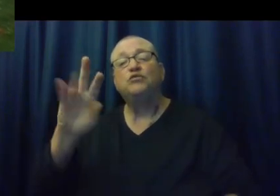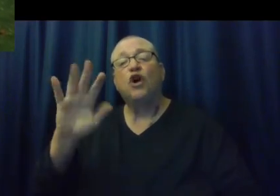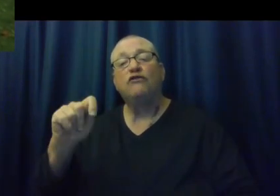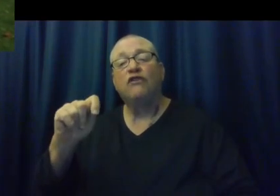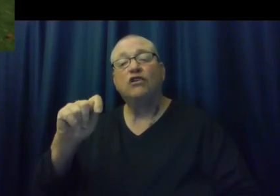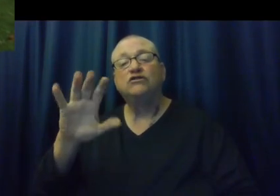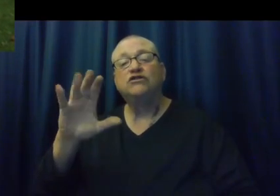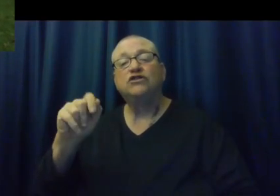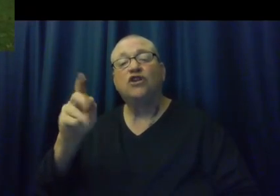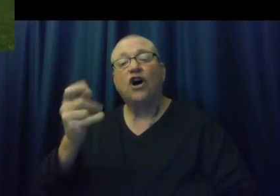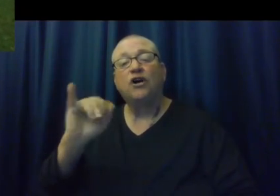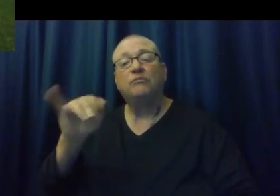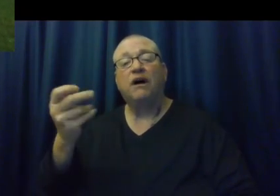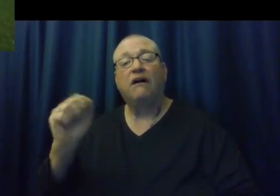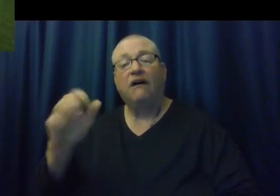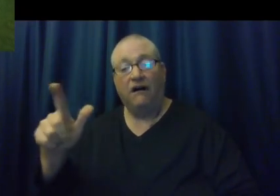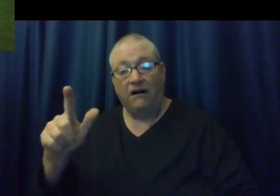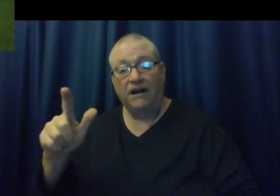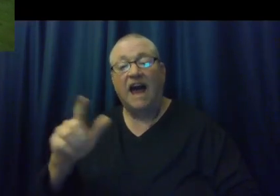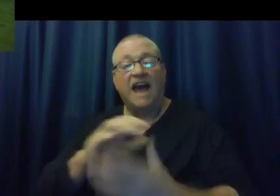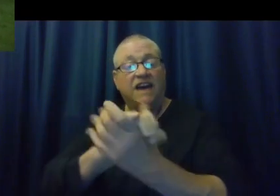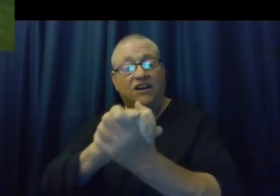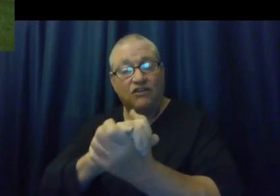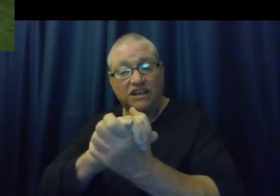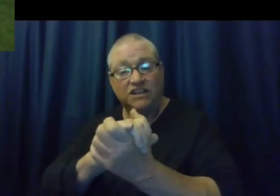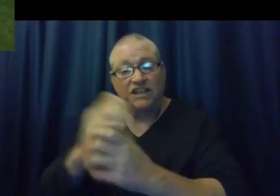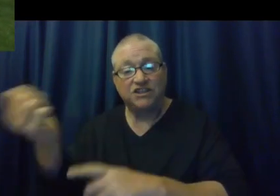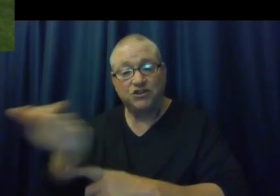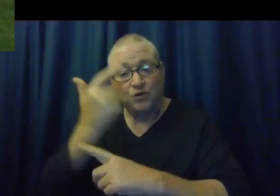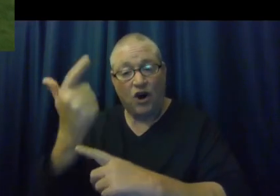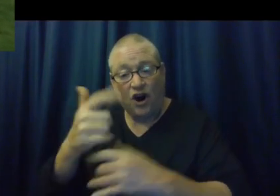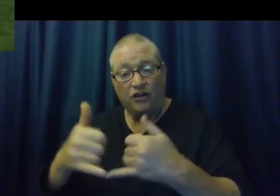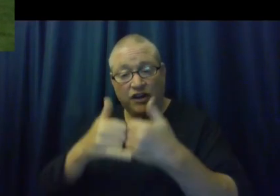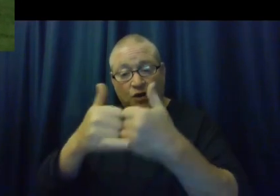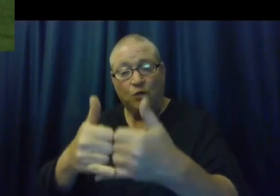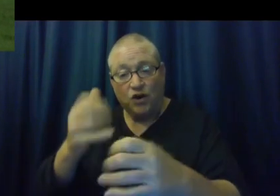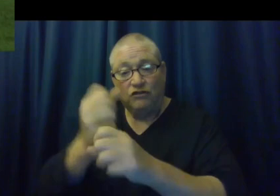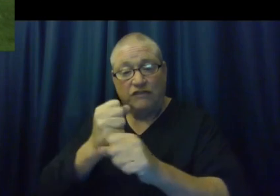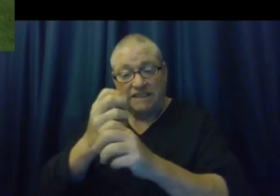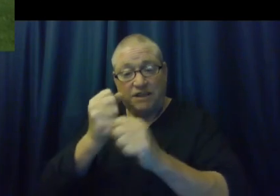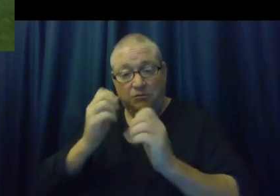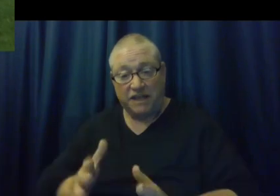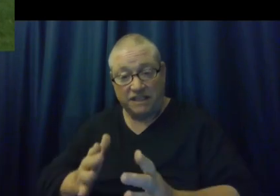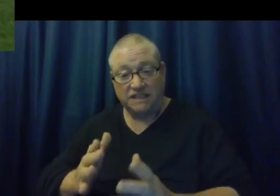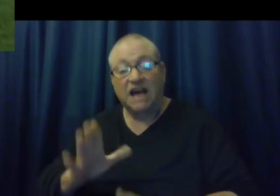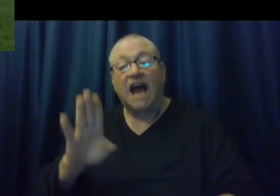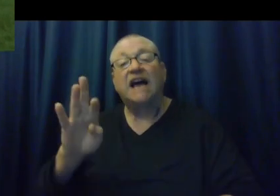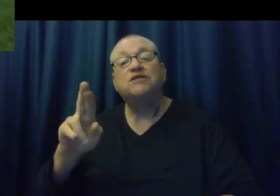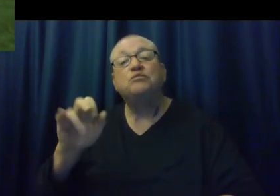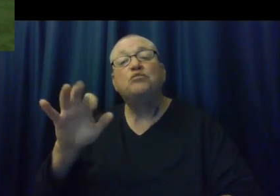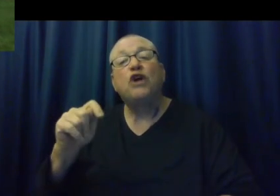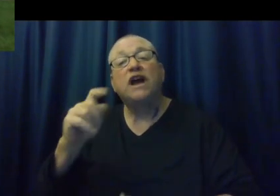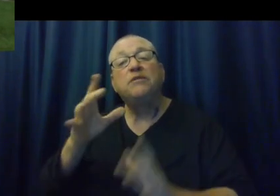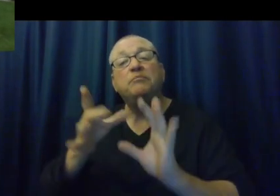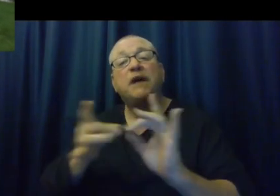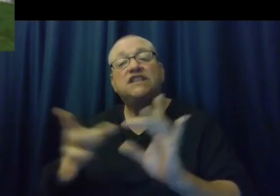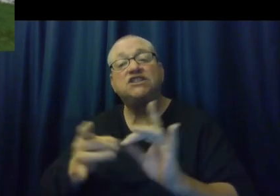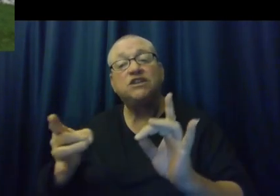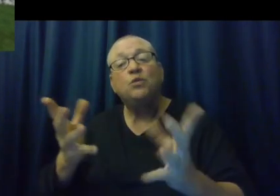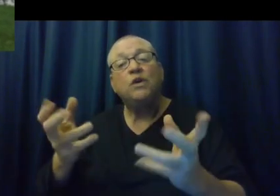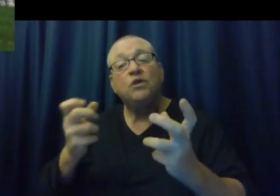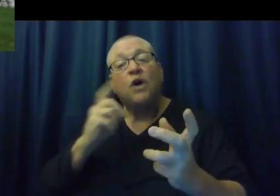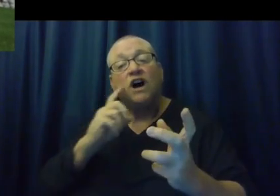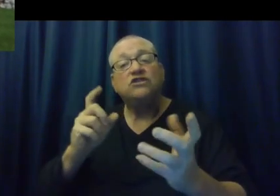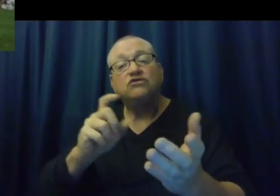Thanks, Provost Carbajal, and congratulations to all of the award recipients. Now, as Brent mentioned, we also would like